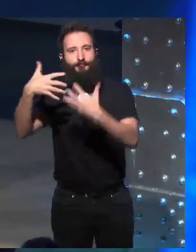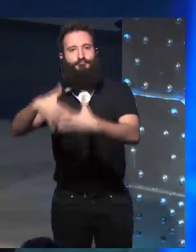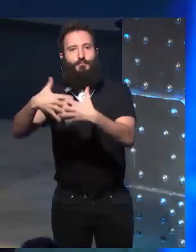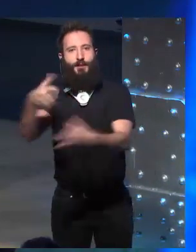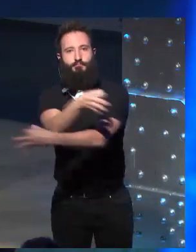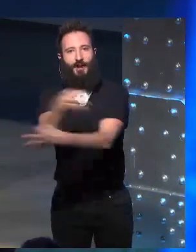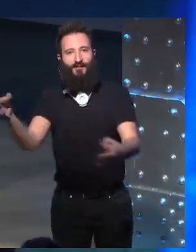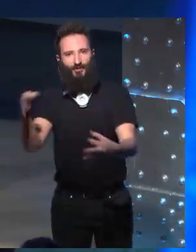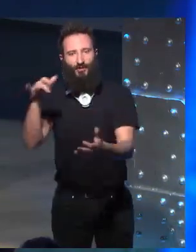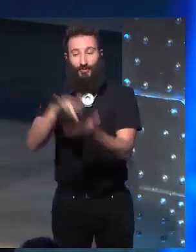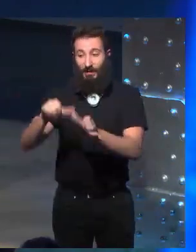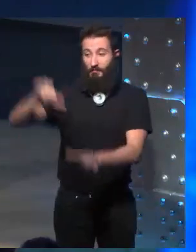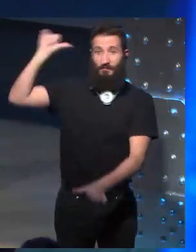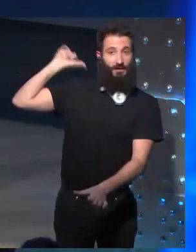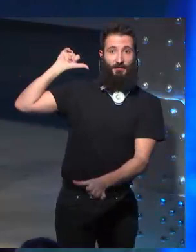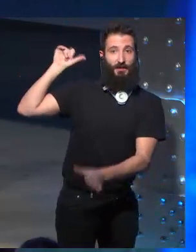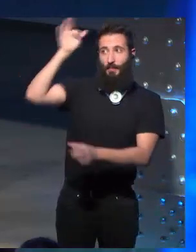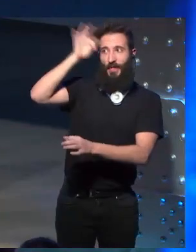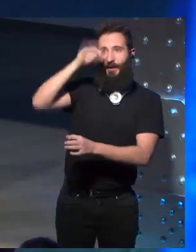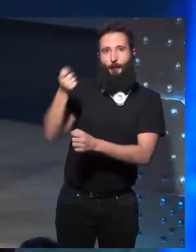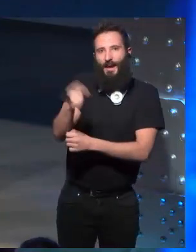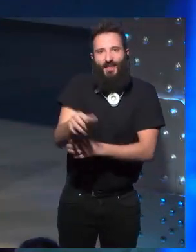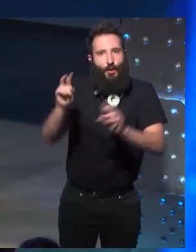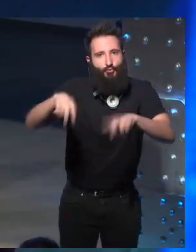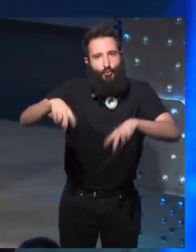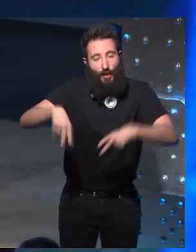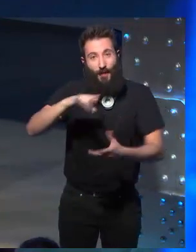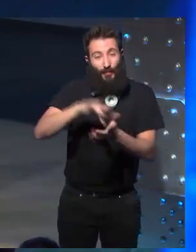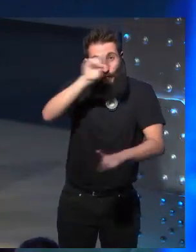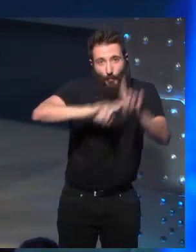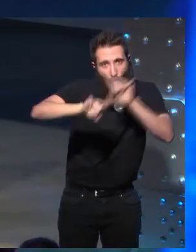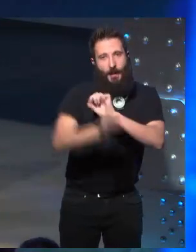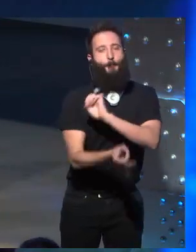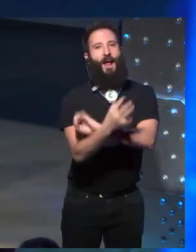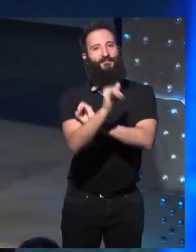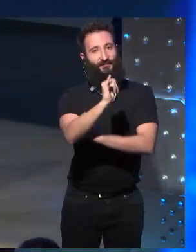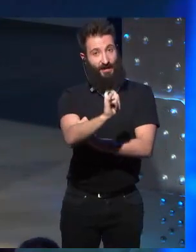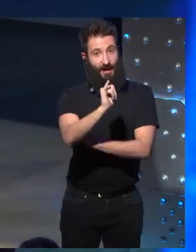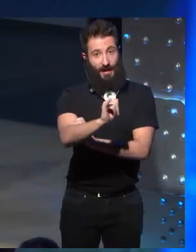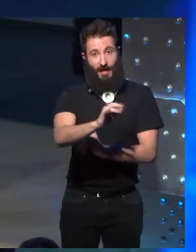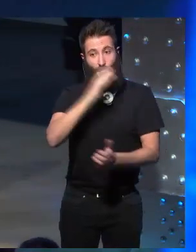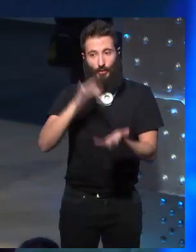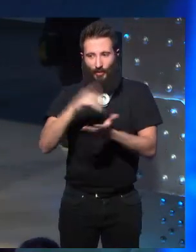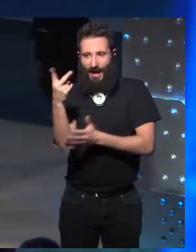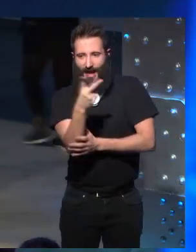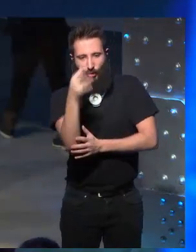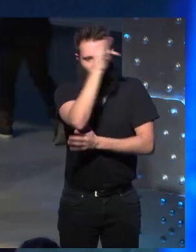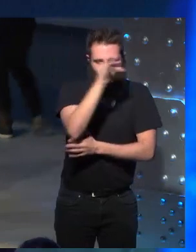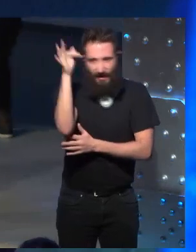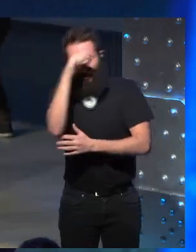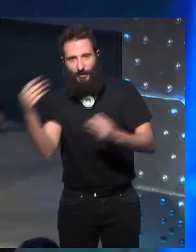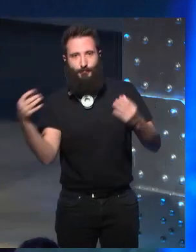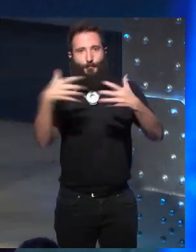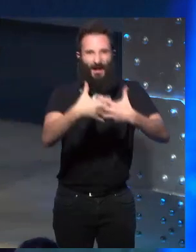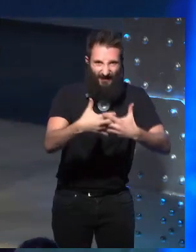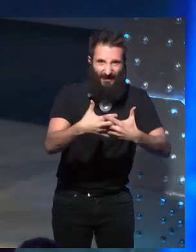so perfectly. But there is a problem. They disagree with each other. For instance, the notions